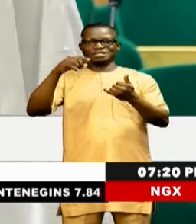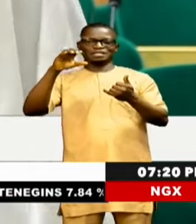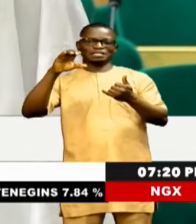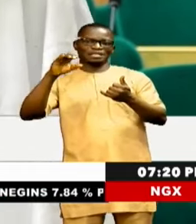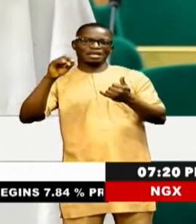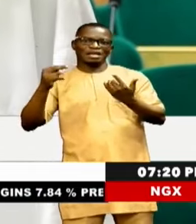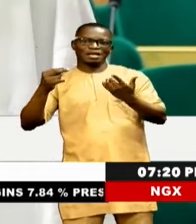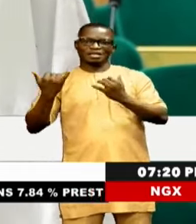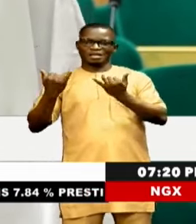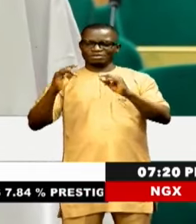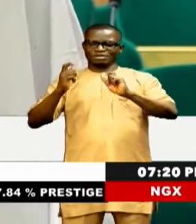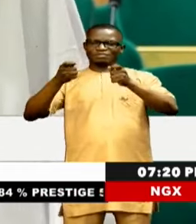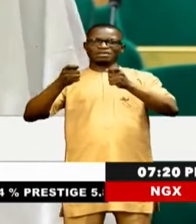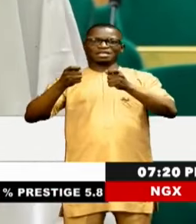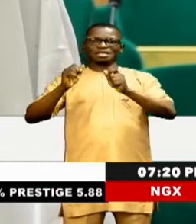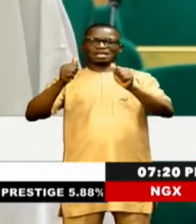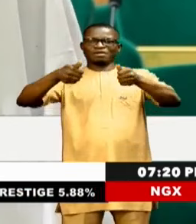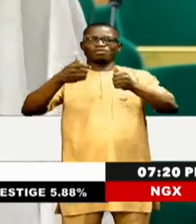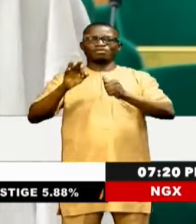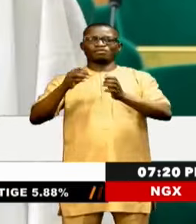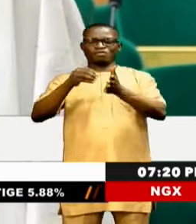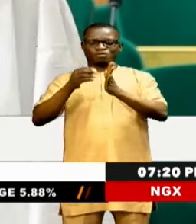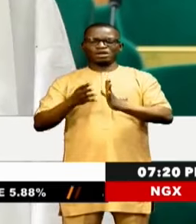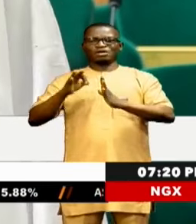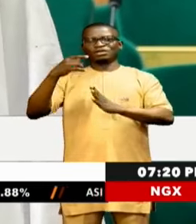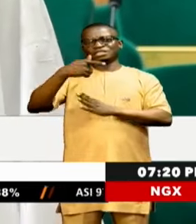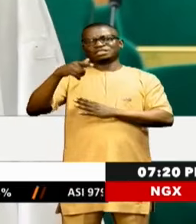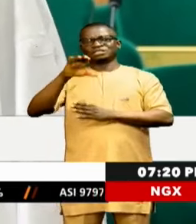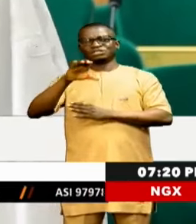the award, the honor of GCON.